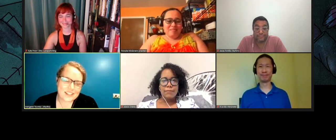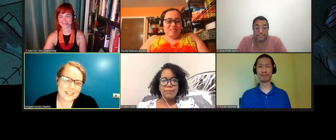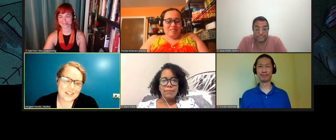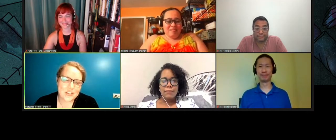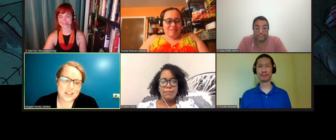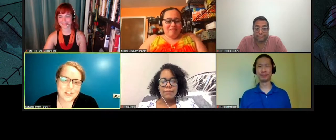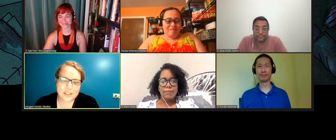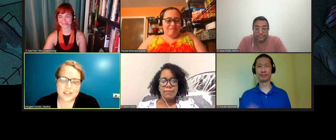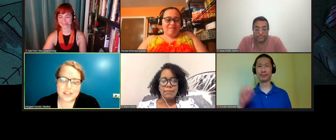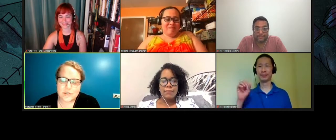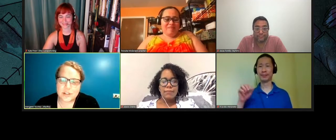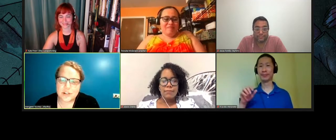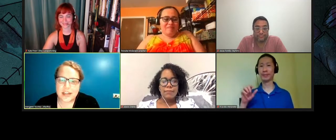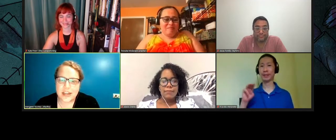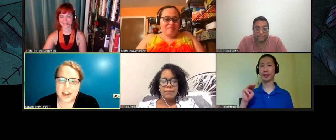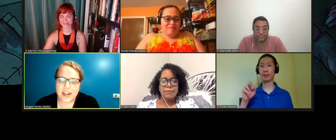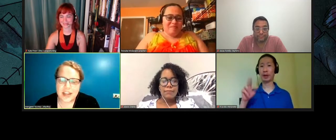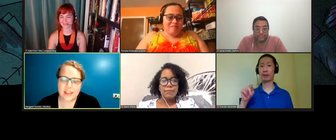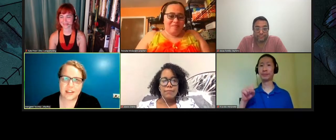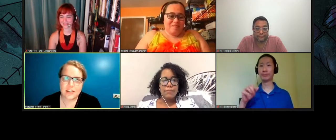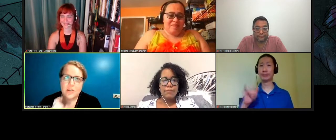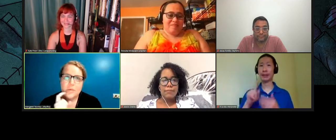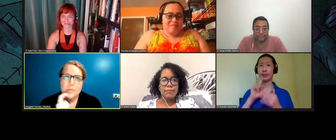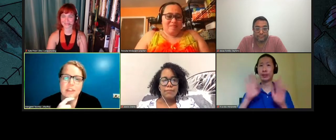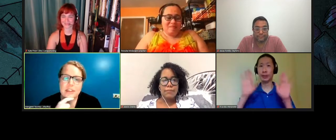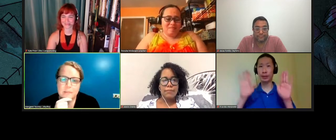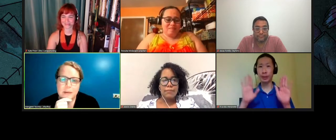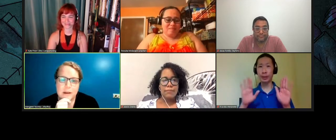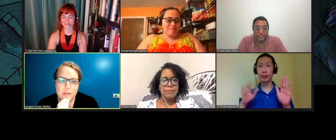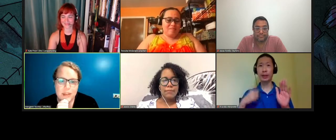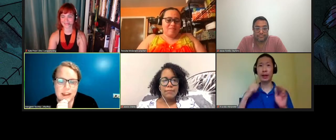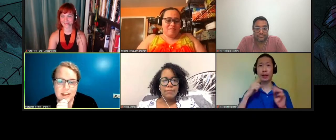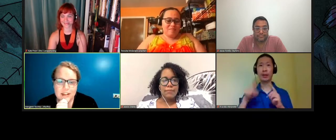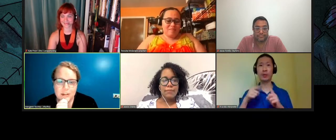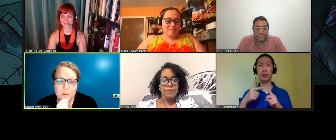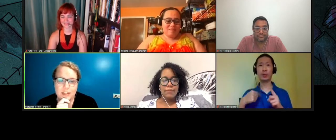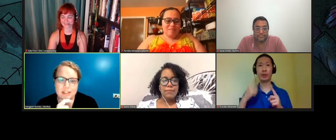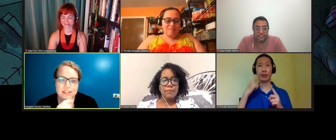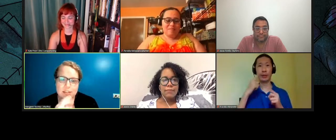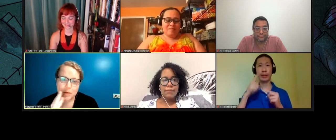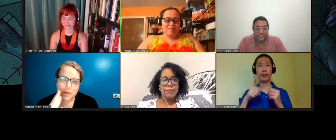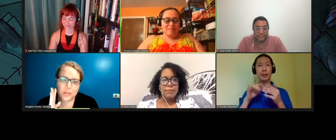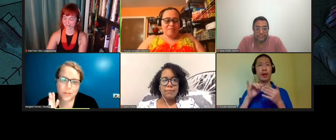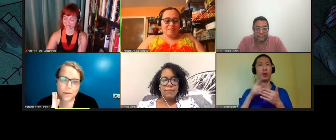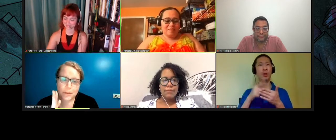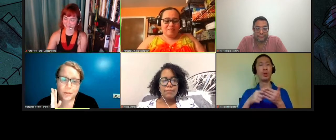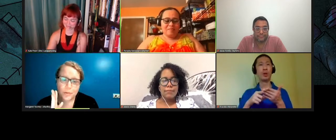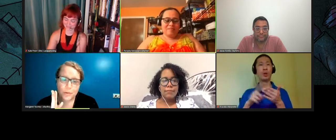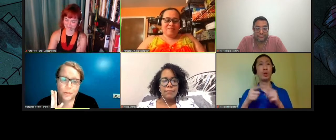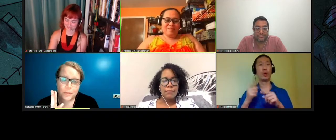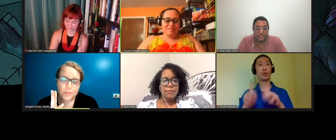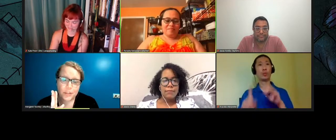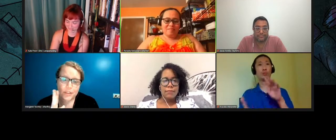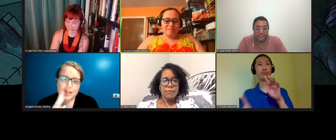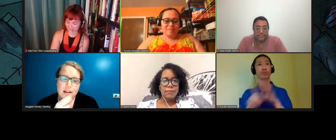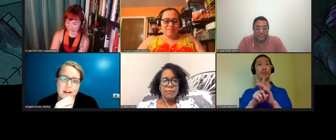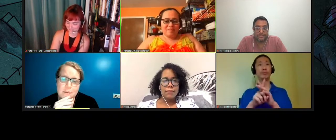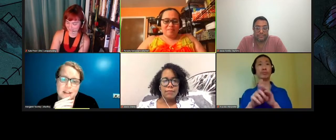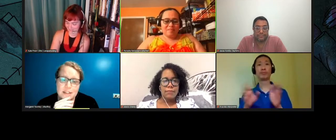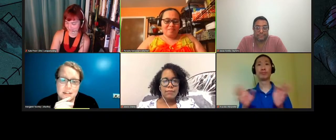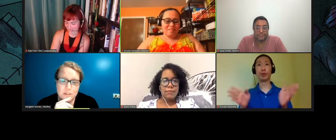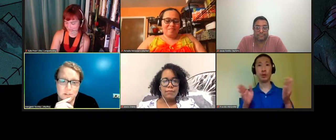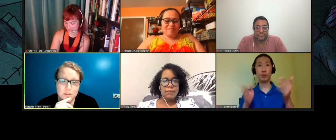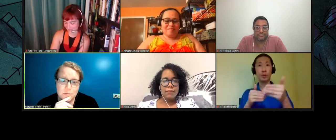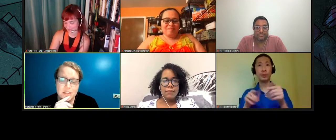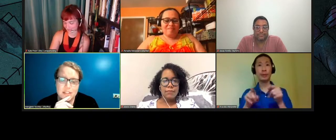Yeah, no, that's really great. And I think when we think about that, what it is that when we show up in a room,